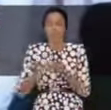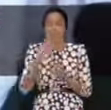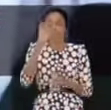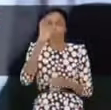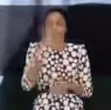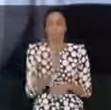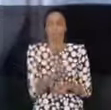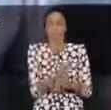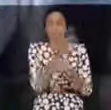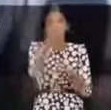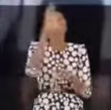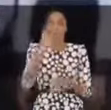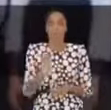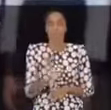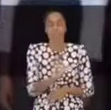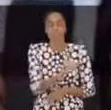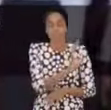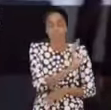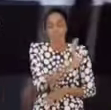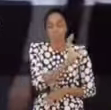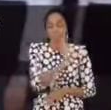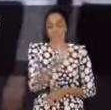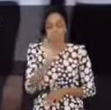to Calvary.